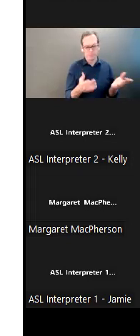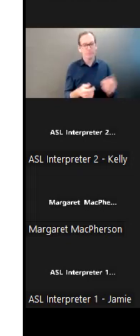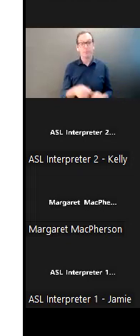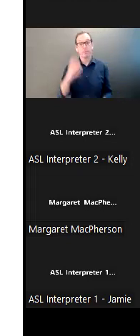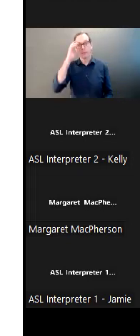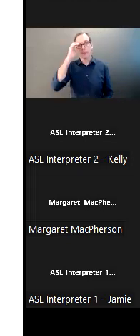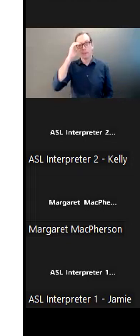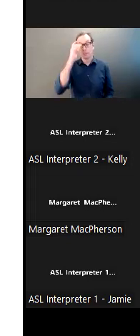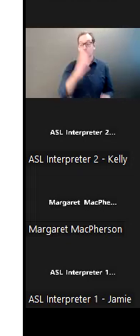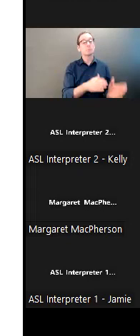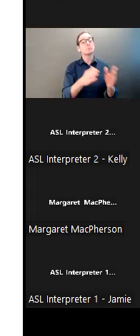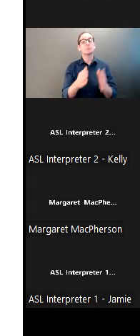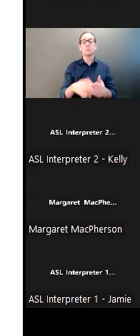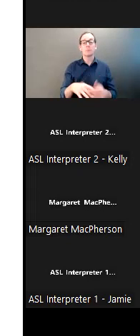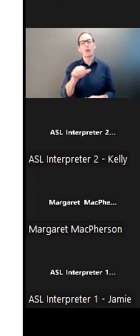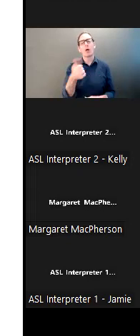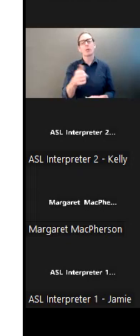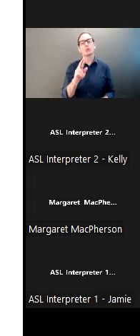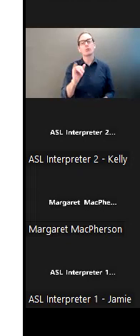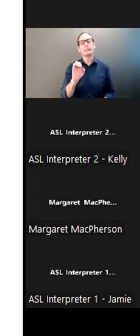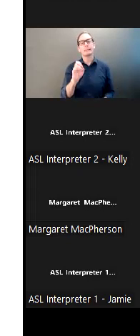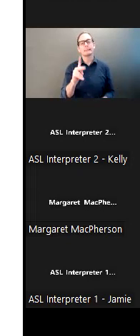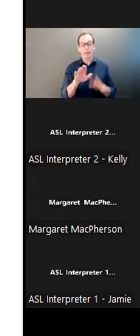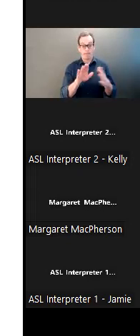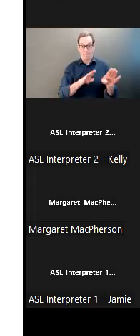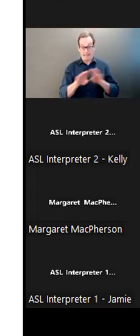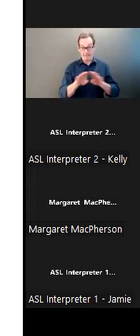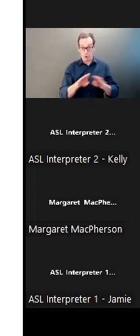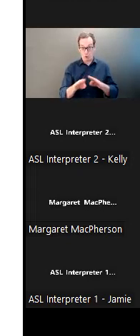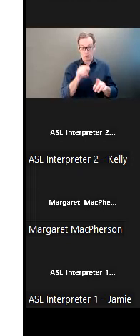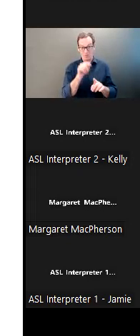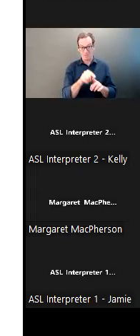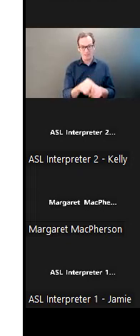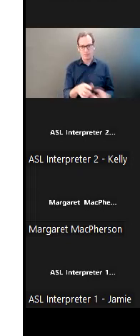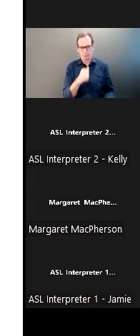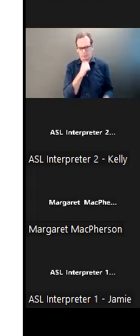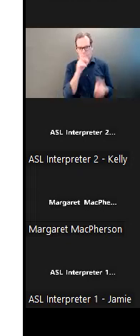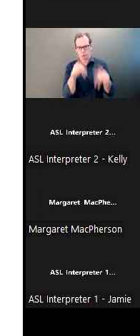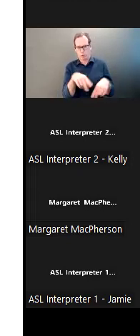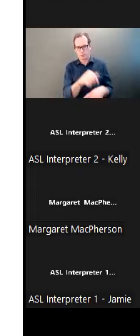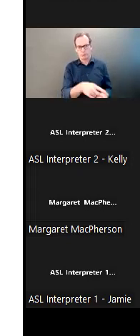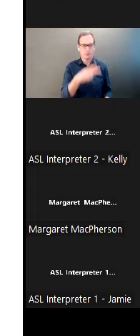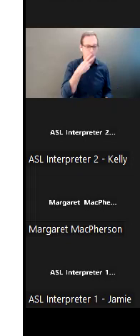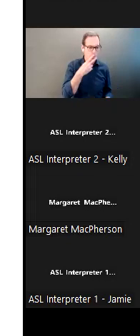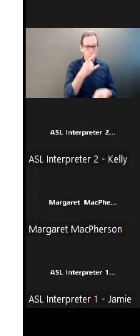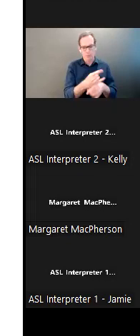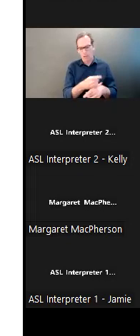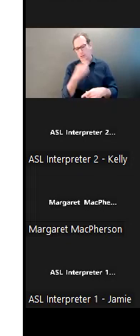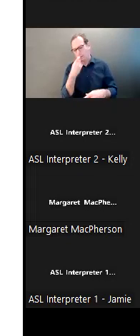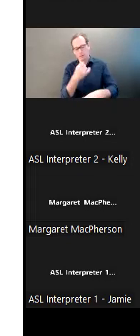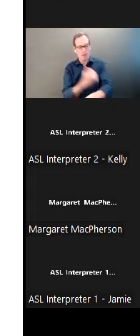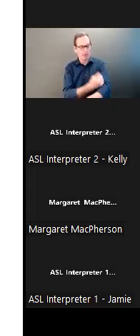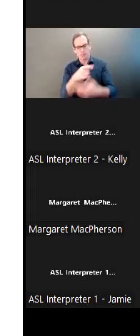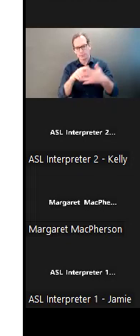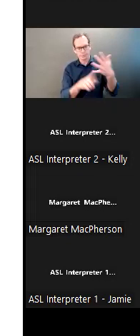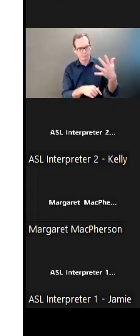like substance use and smoking, need to be reframed in terms of people finding ways to cope and get through the day, especially